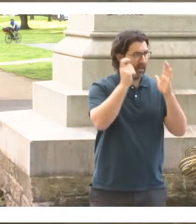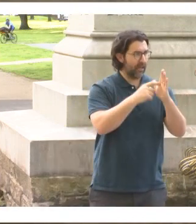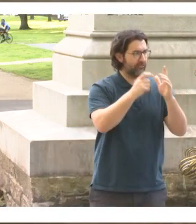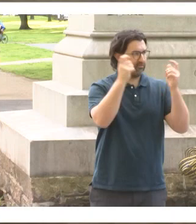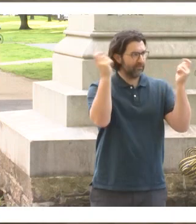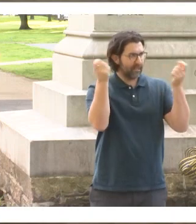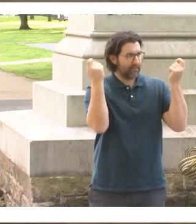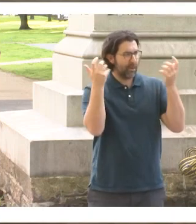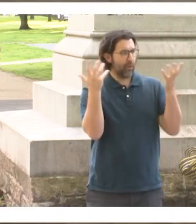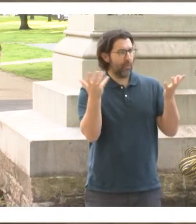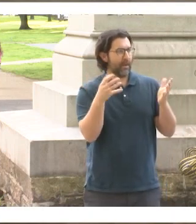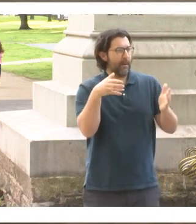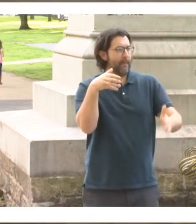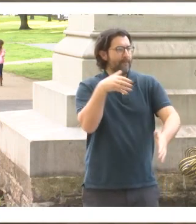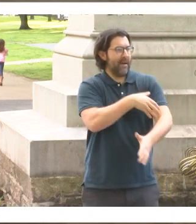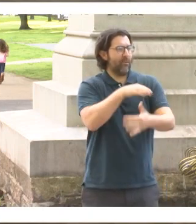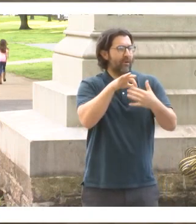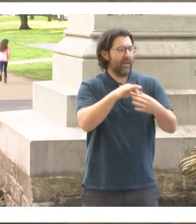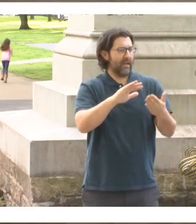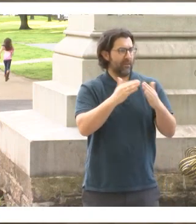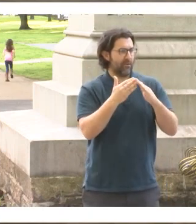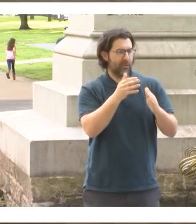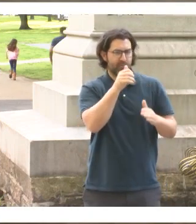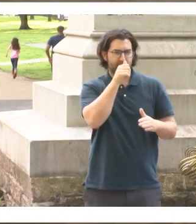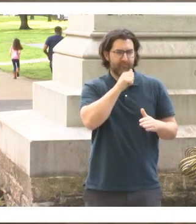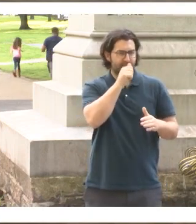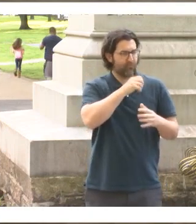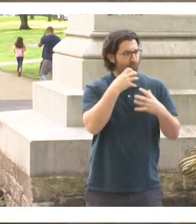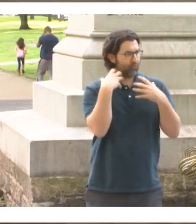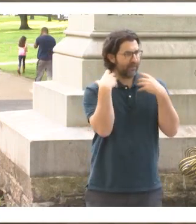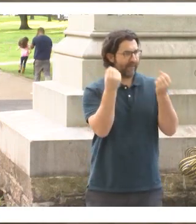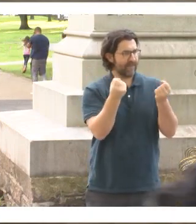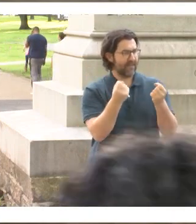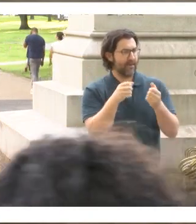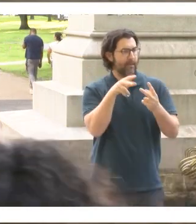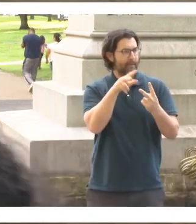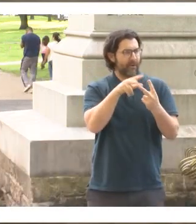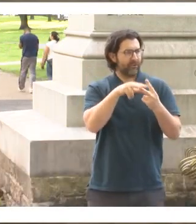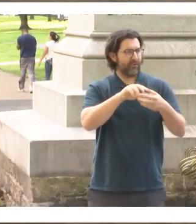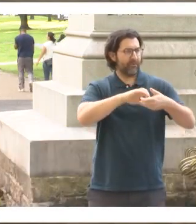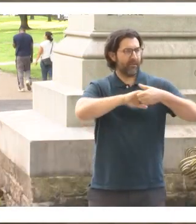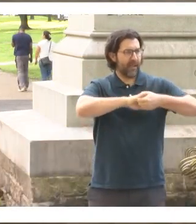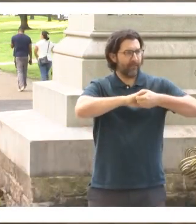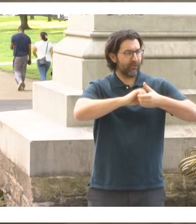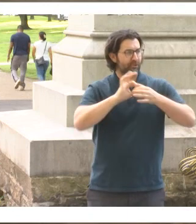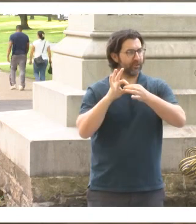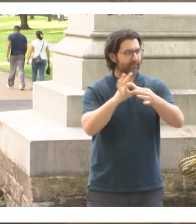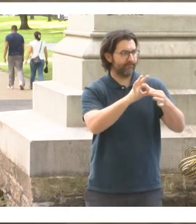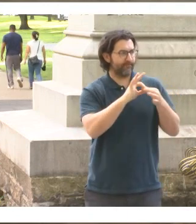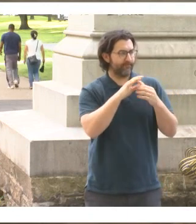the power of community resiliency, tenacity, partnership, and collaboration.